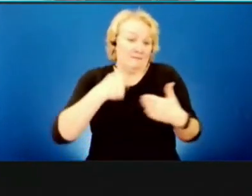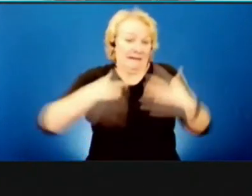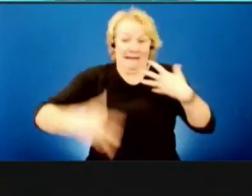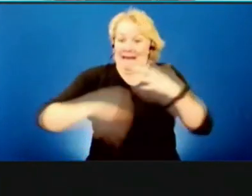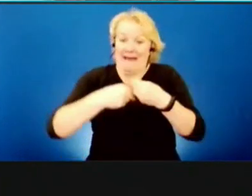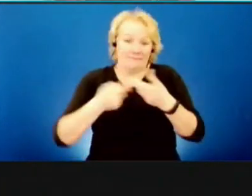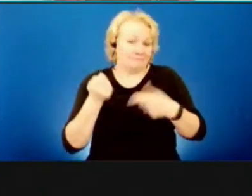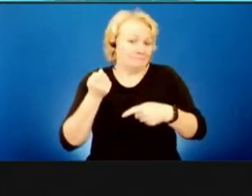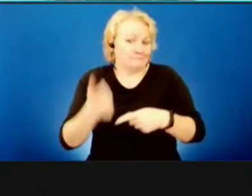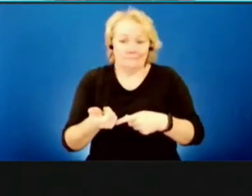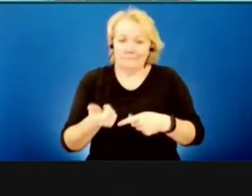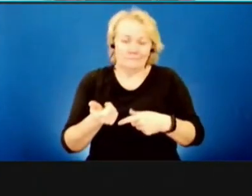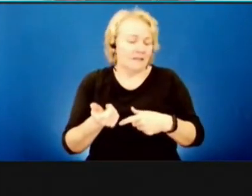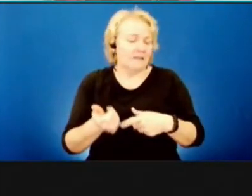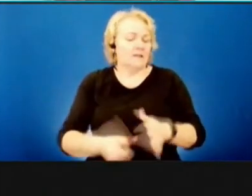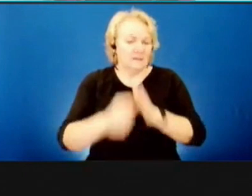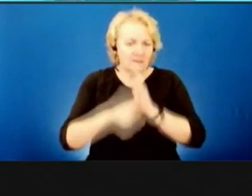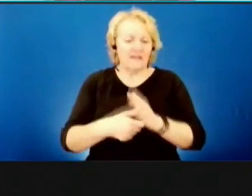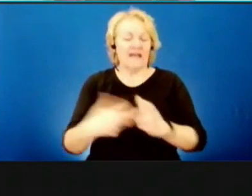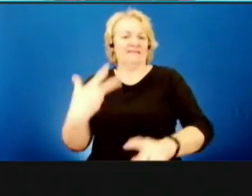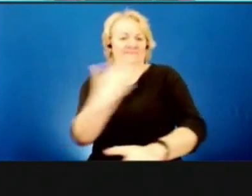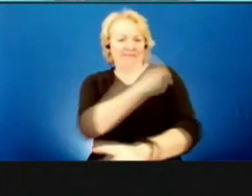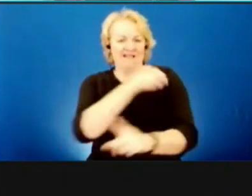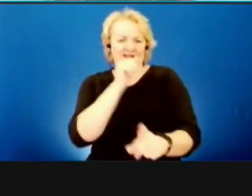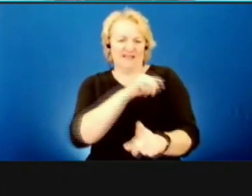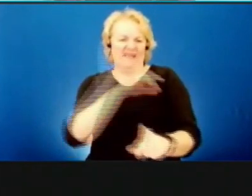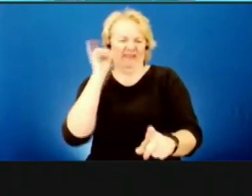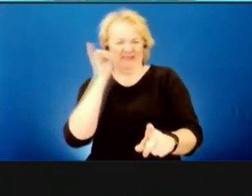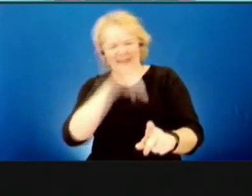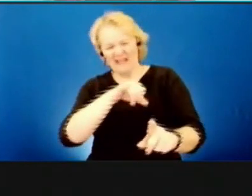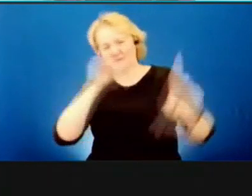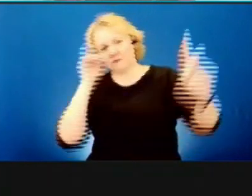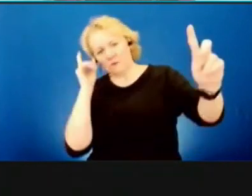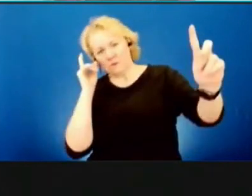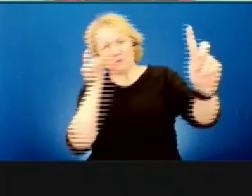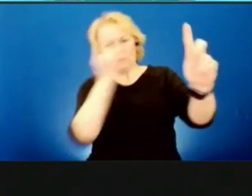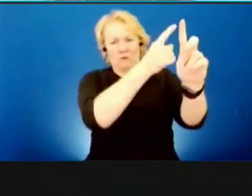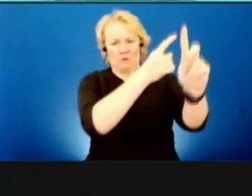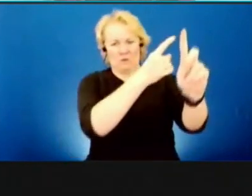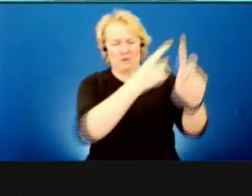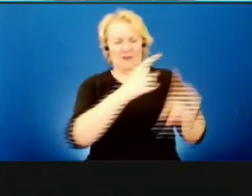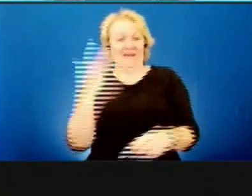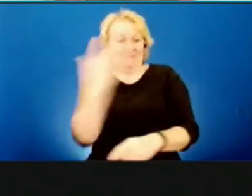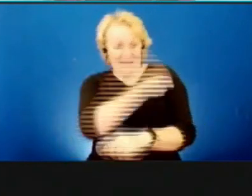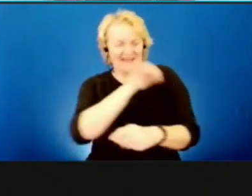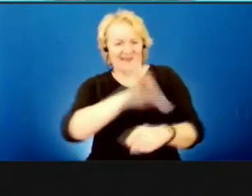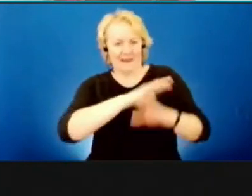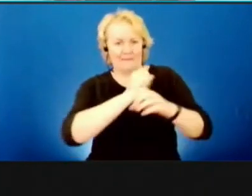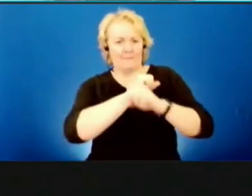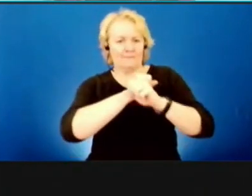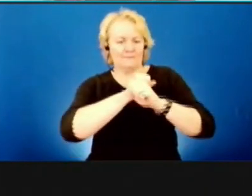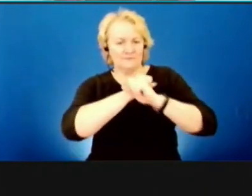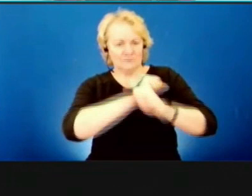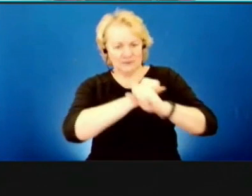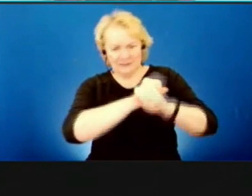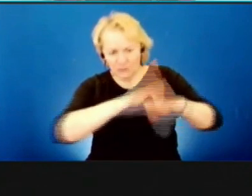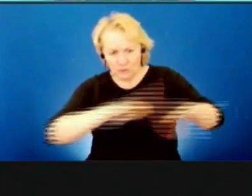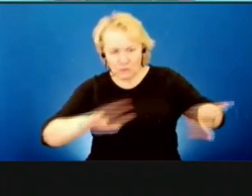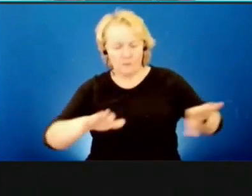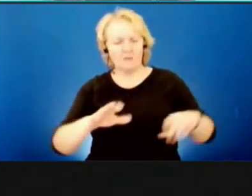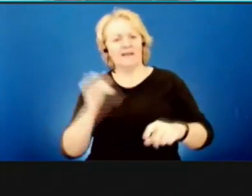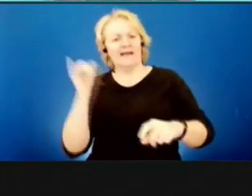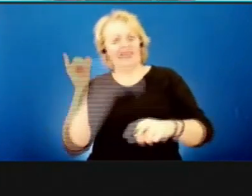but just to reinforce, vaccination is the long game. That's how we protect our children. That's a way that we can establish